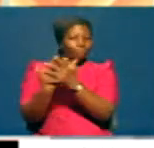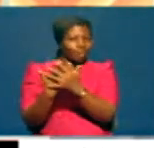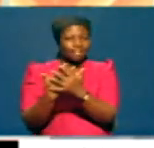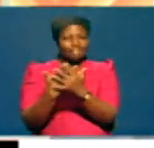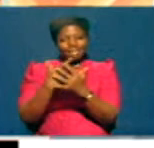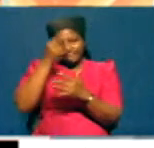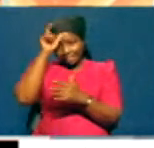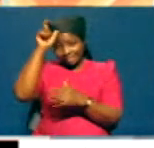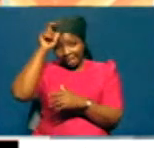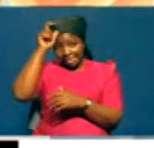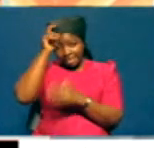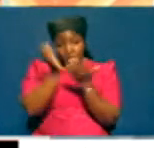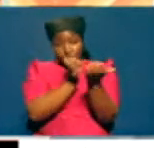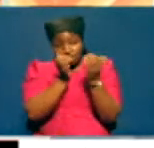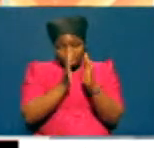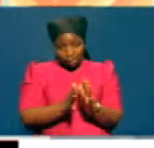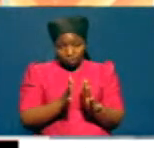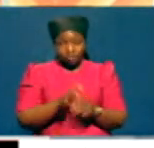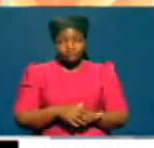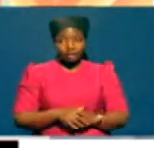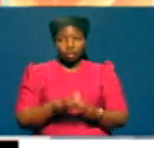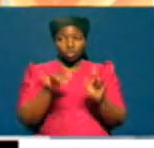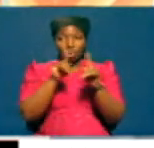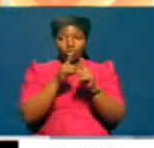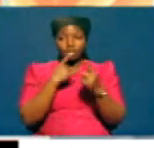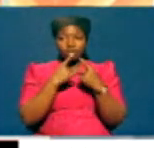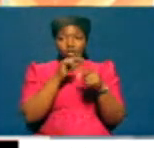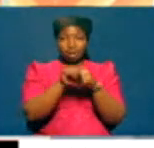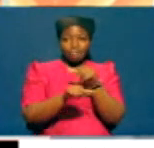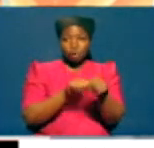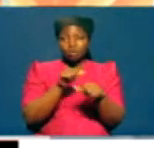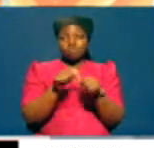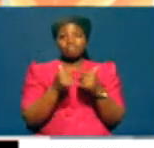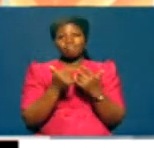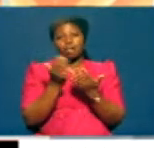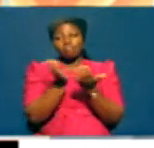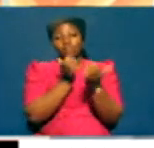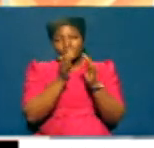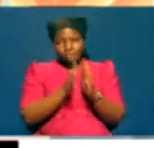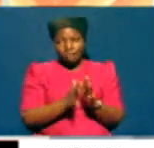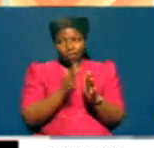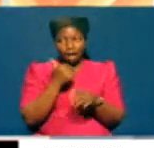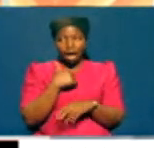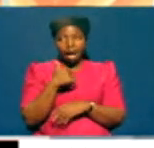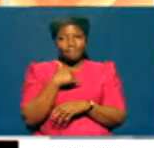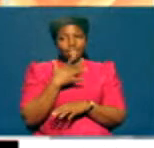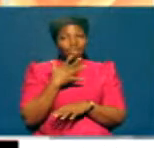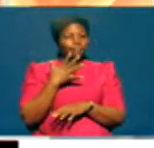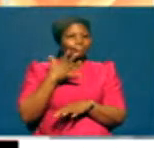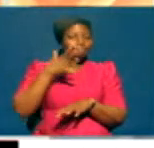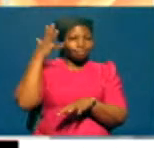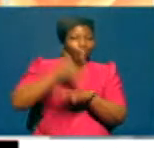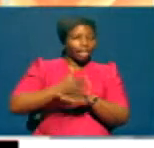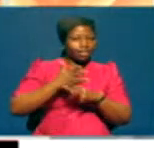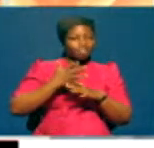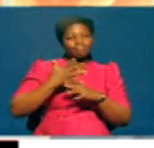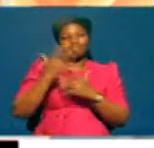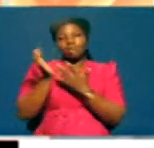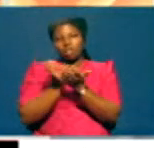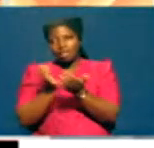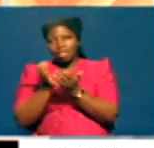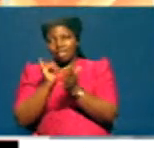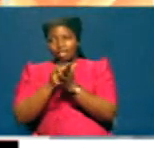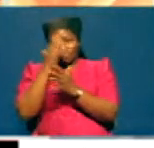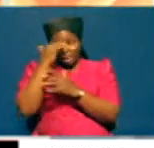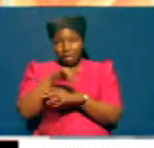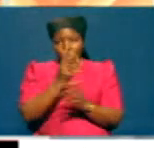of course, they're talking about the businessman having shoddy dealings, and that is why he was deported. Of course,